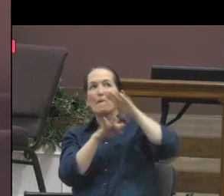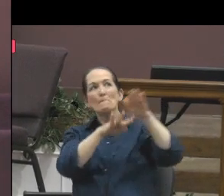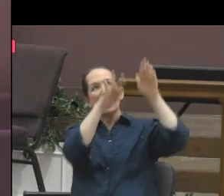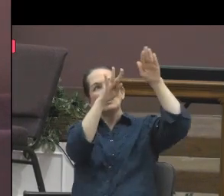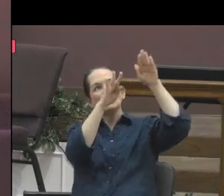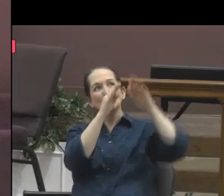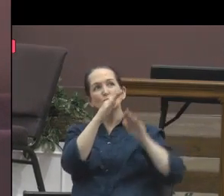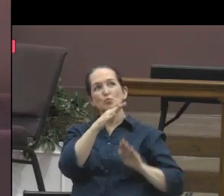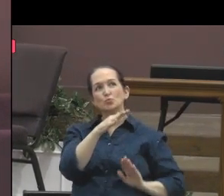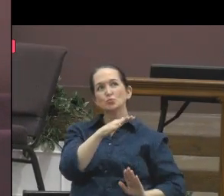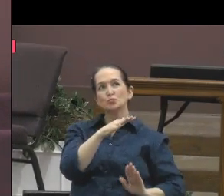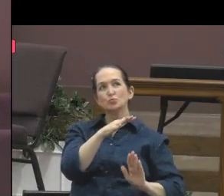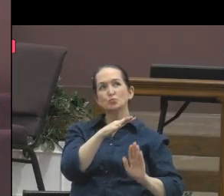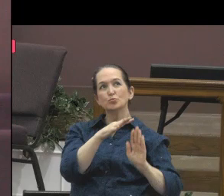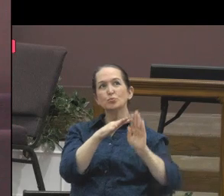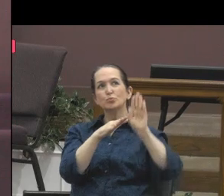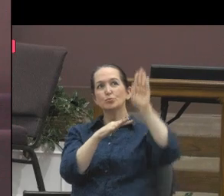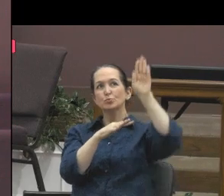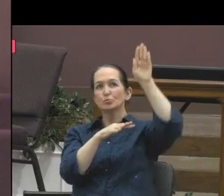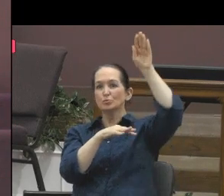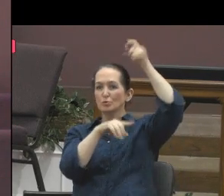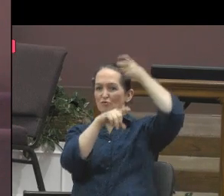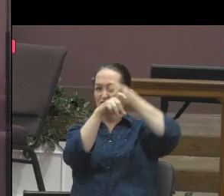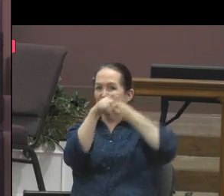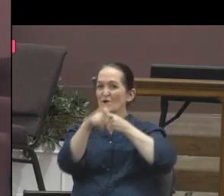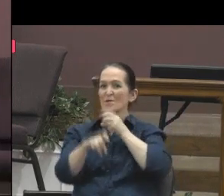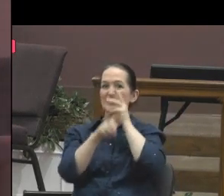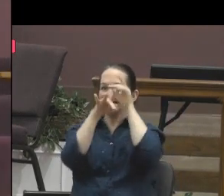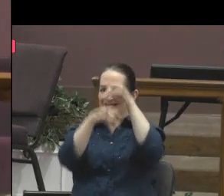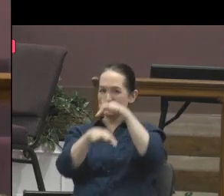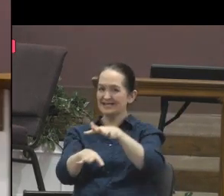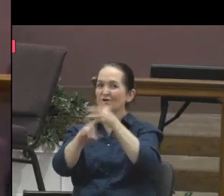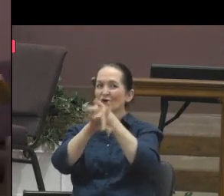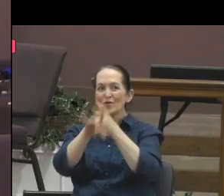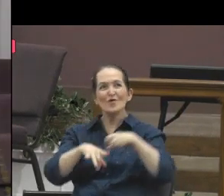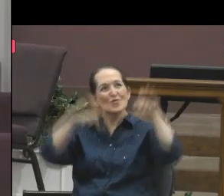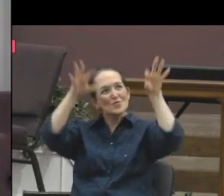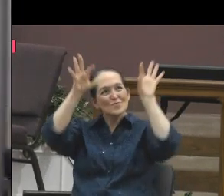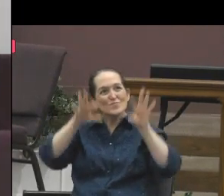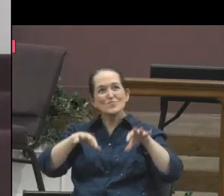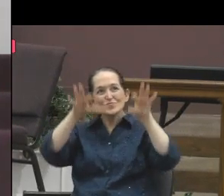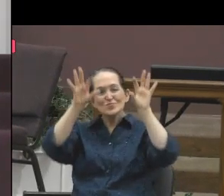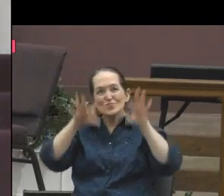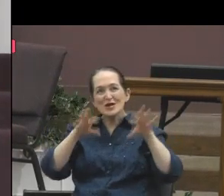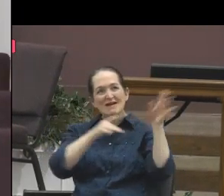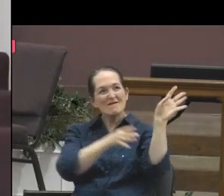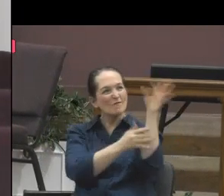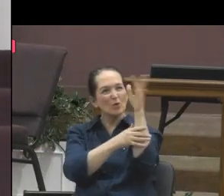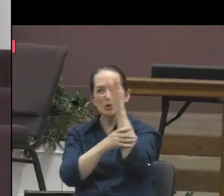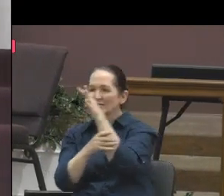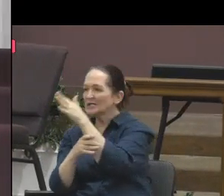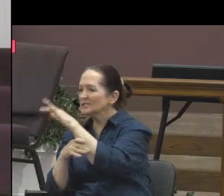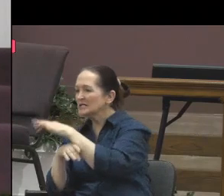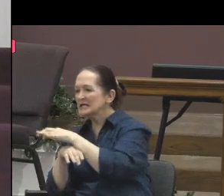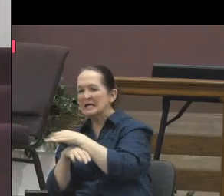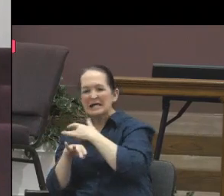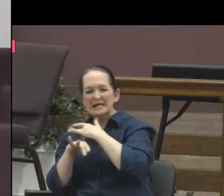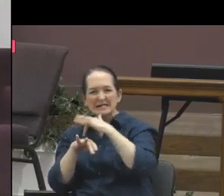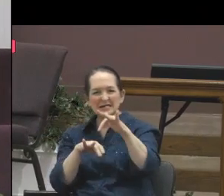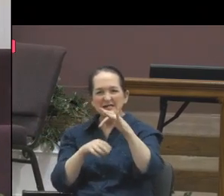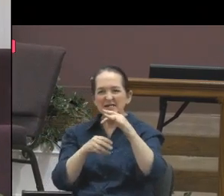rising up from the sea level and from the rainforests and from the desert areas and the plains.